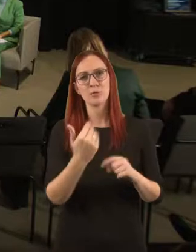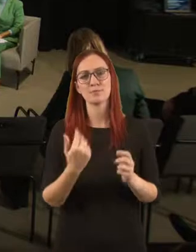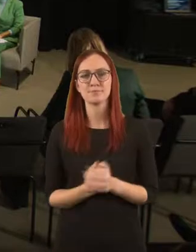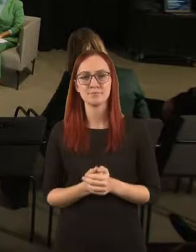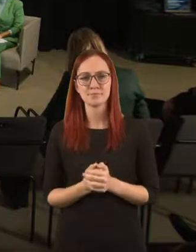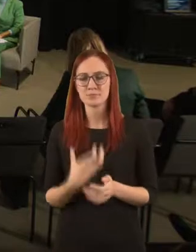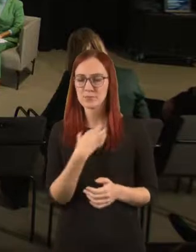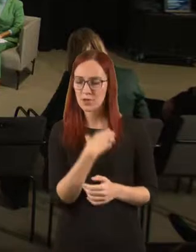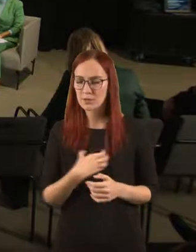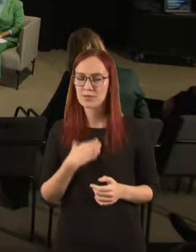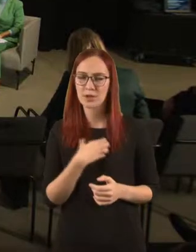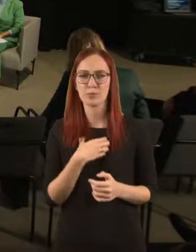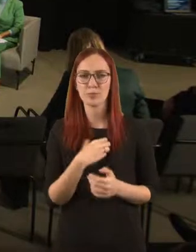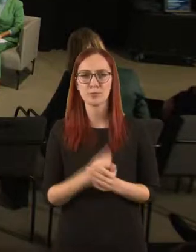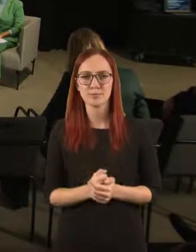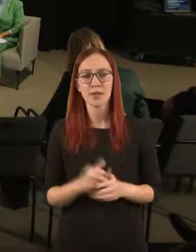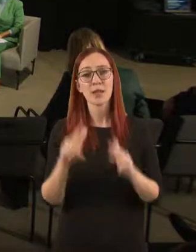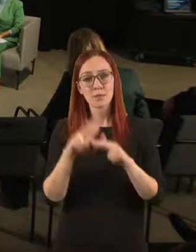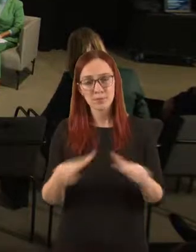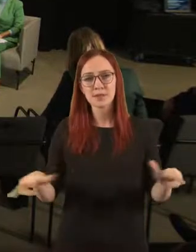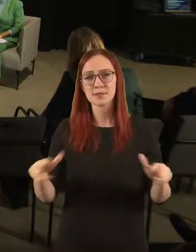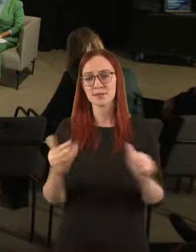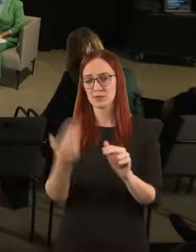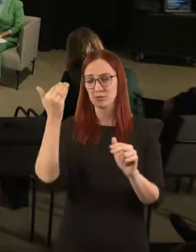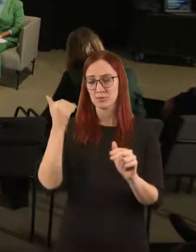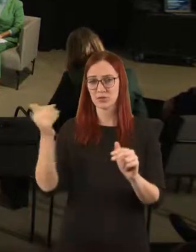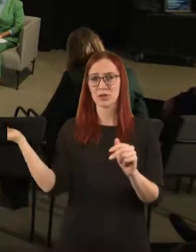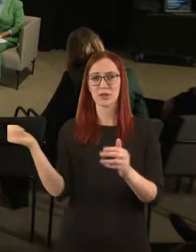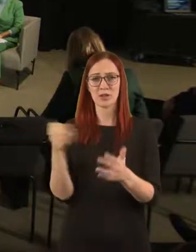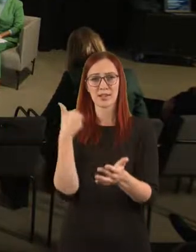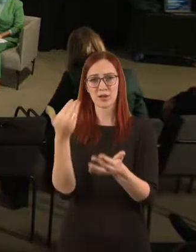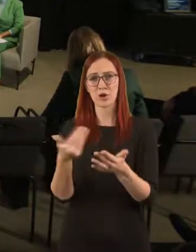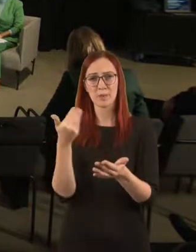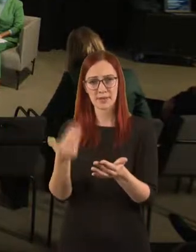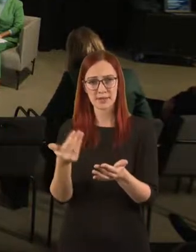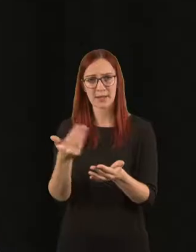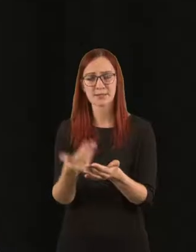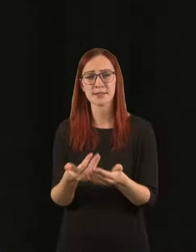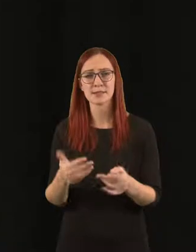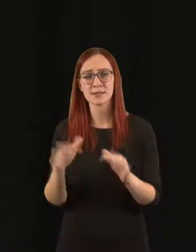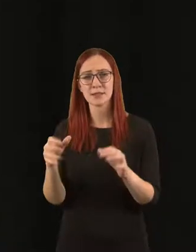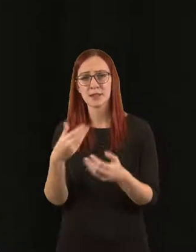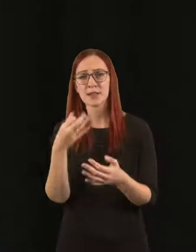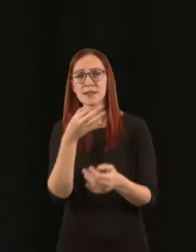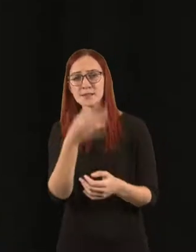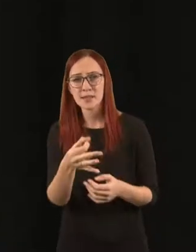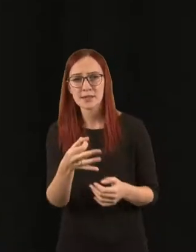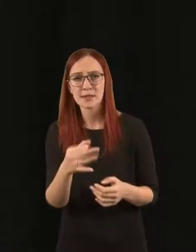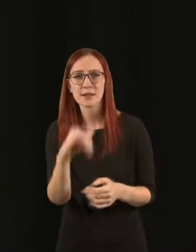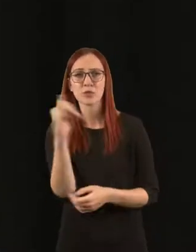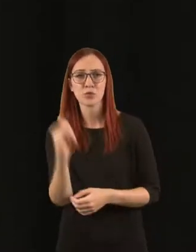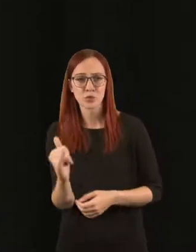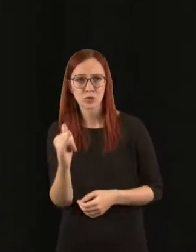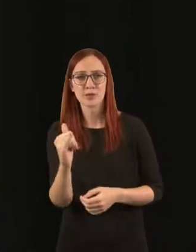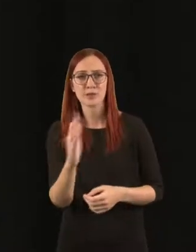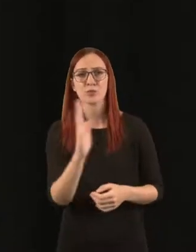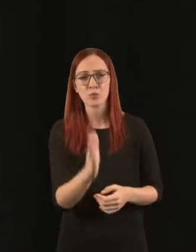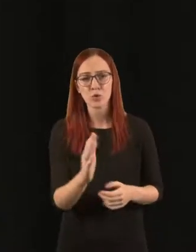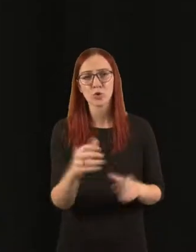Well, but may I suggest talking about the political will? The political will is